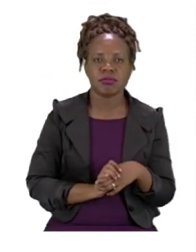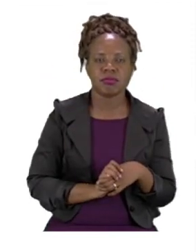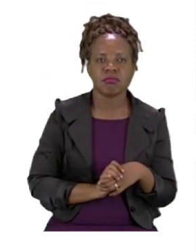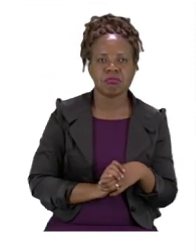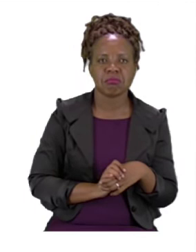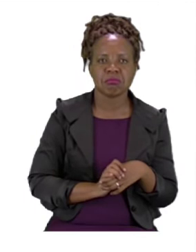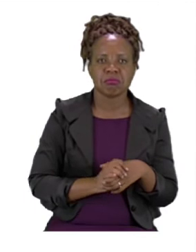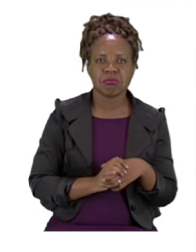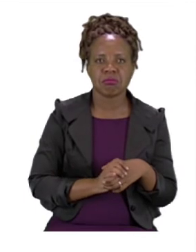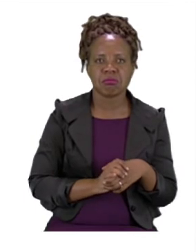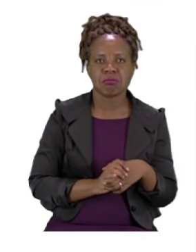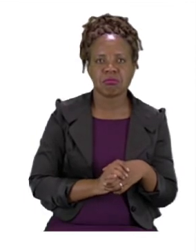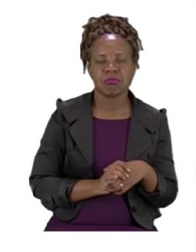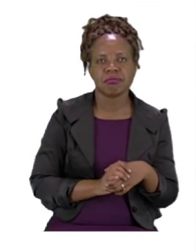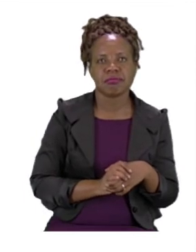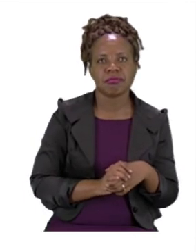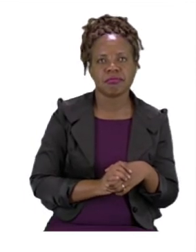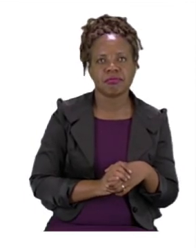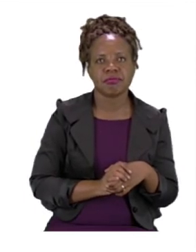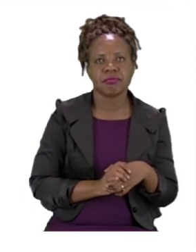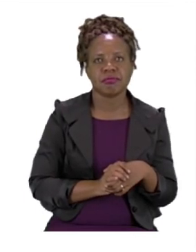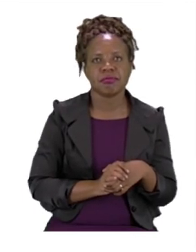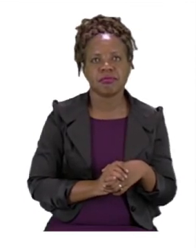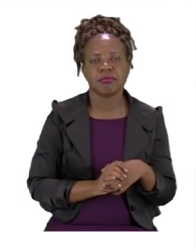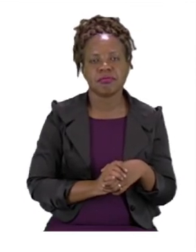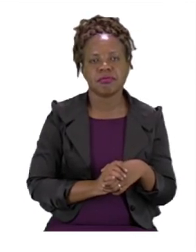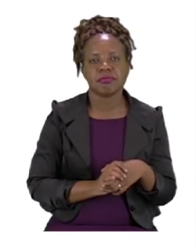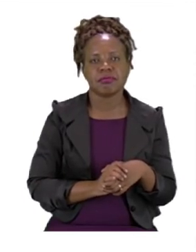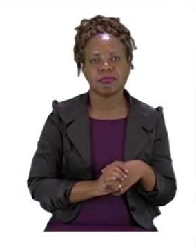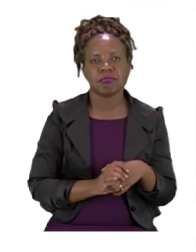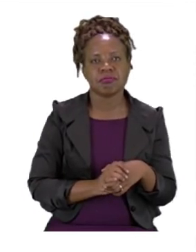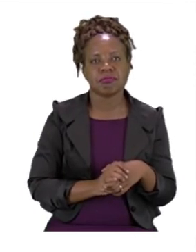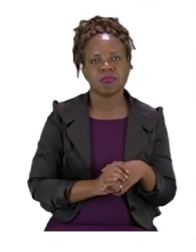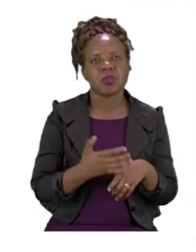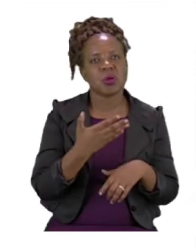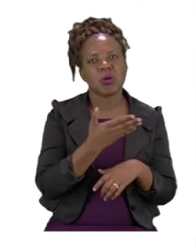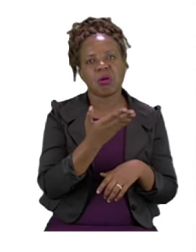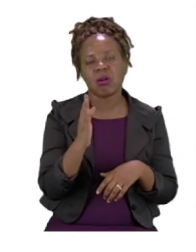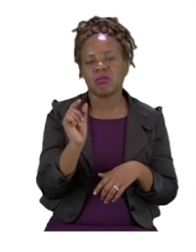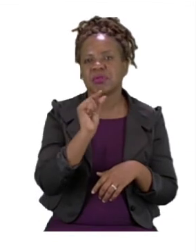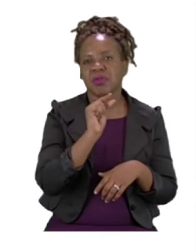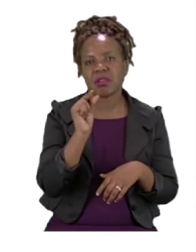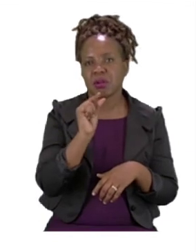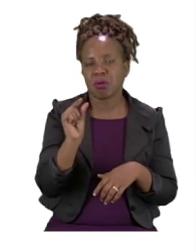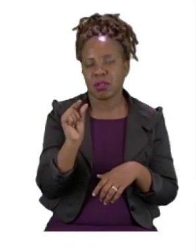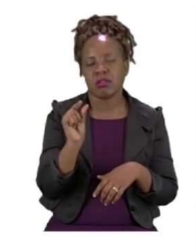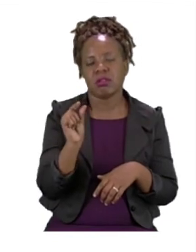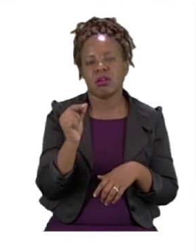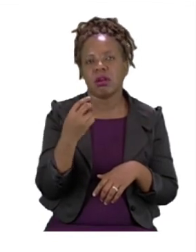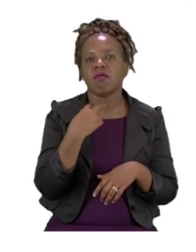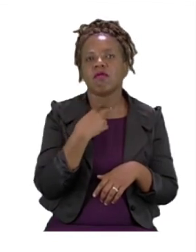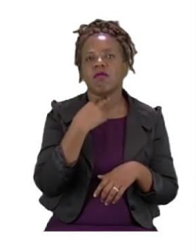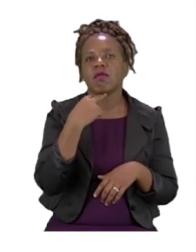the sound at the end. We have a few words. We